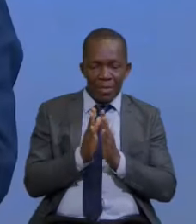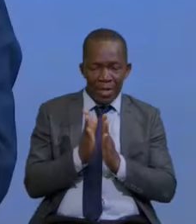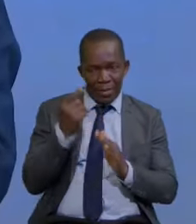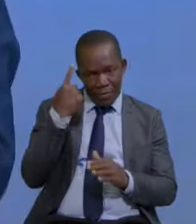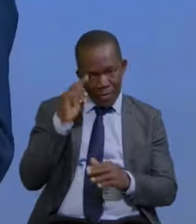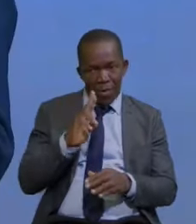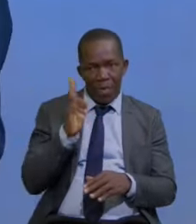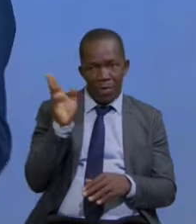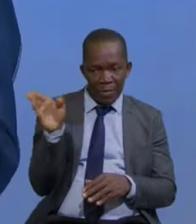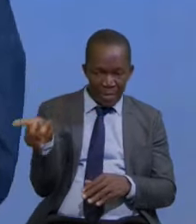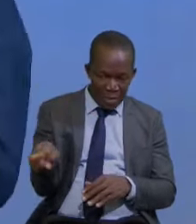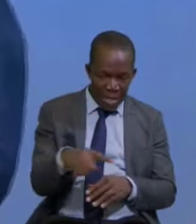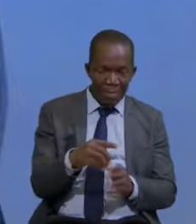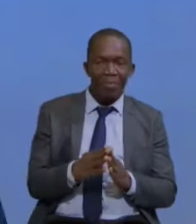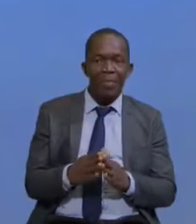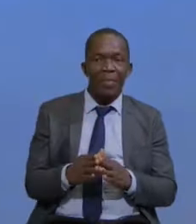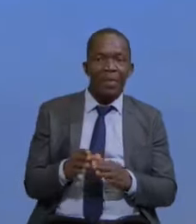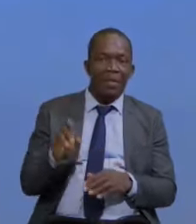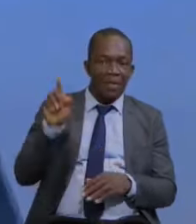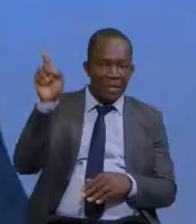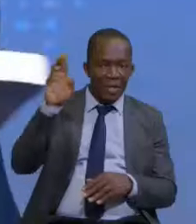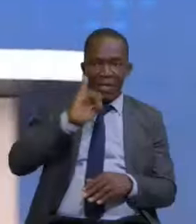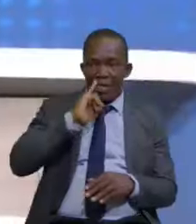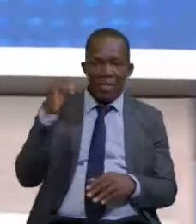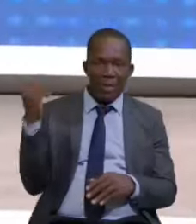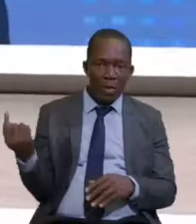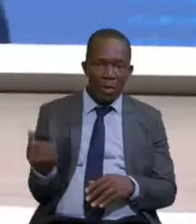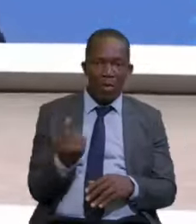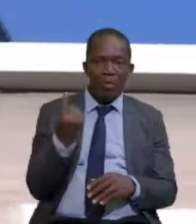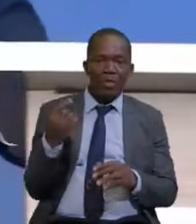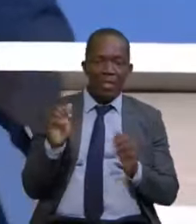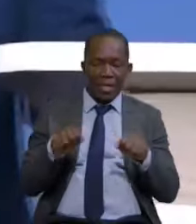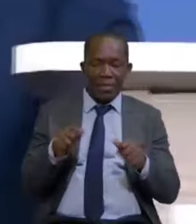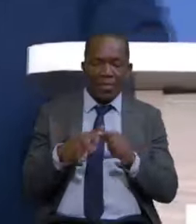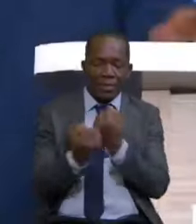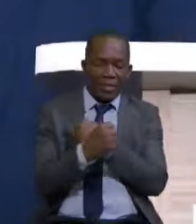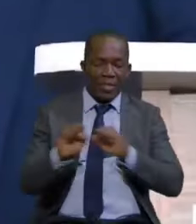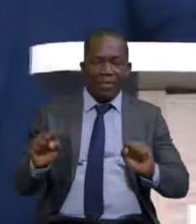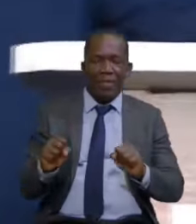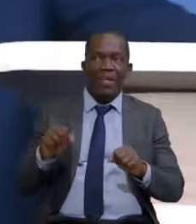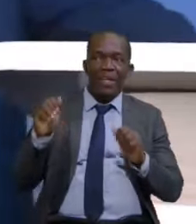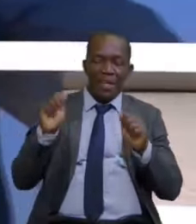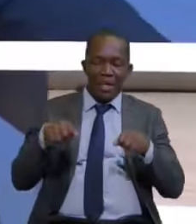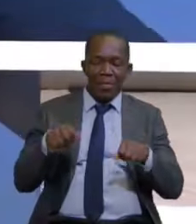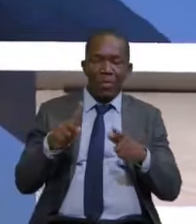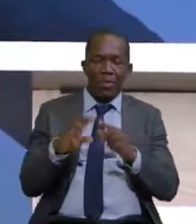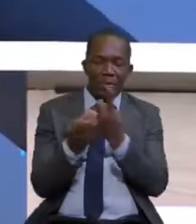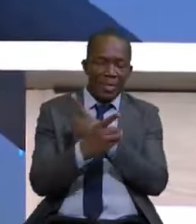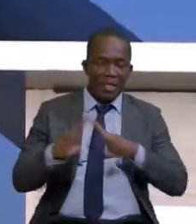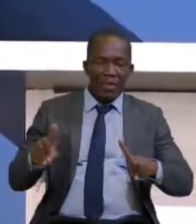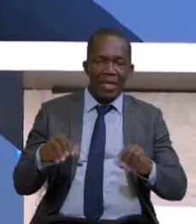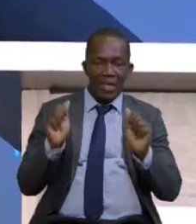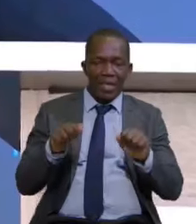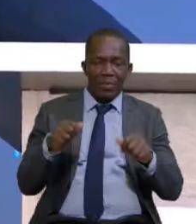save, he is able to deliver, he is able to sanctify, he is able to purify